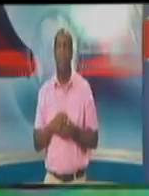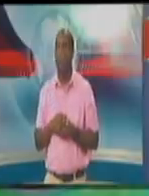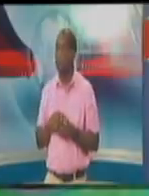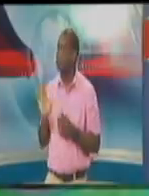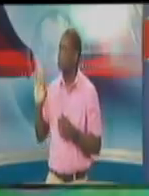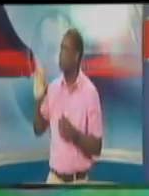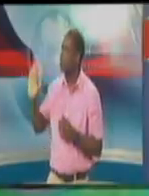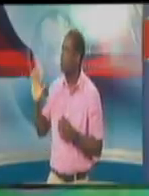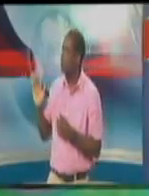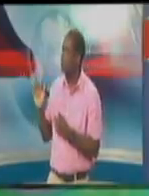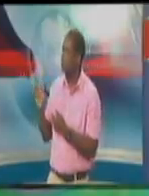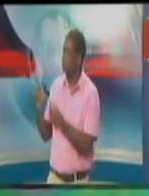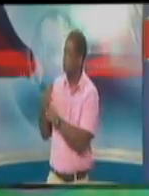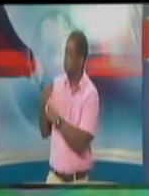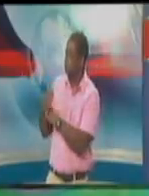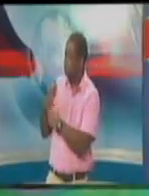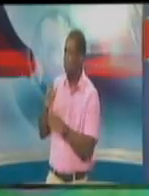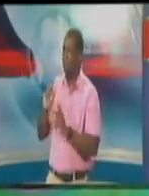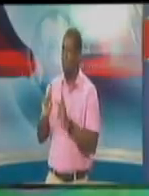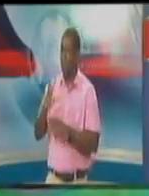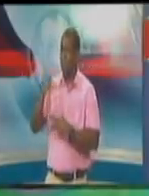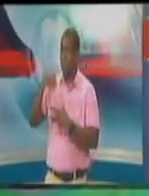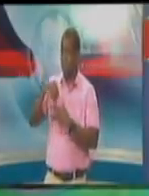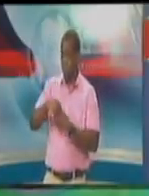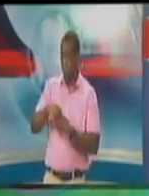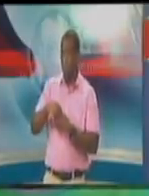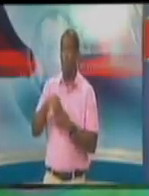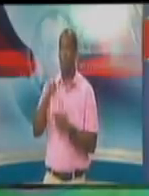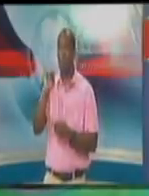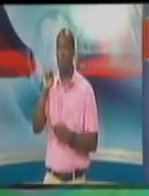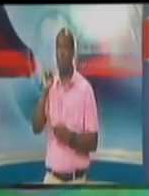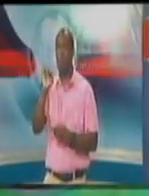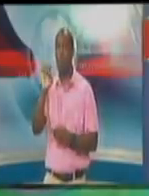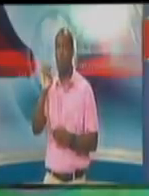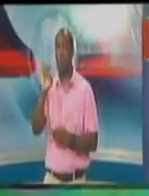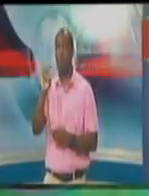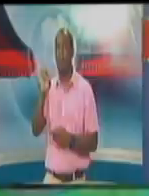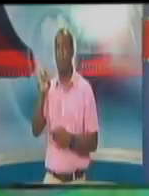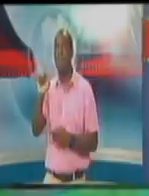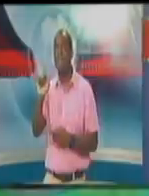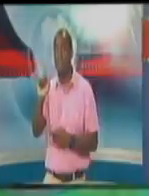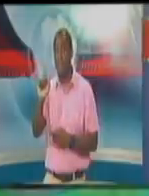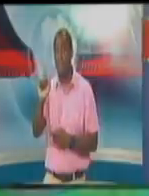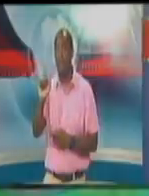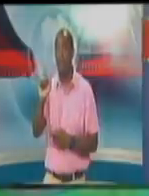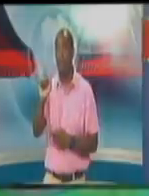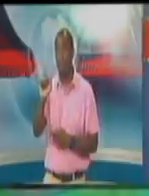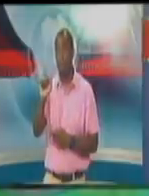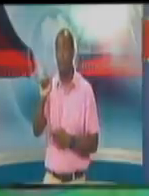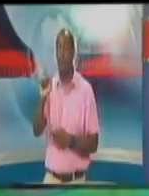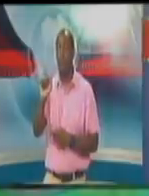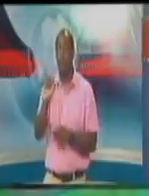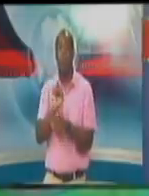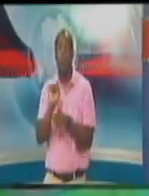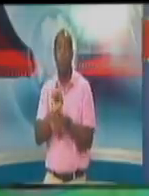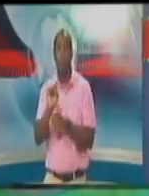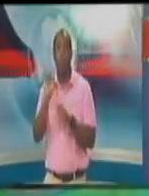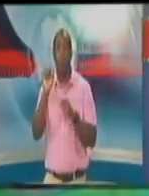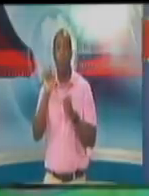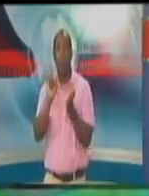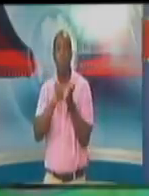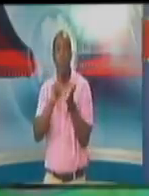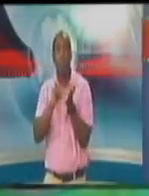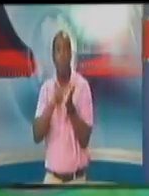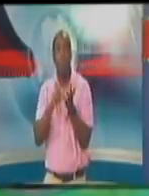who interact directly with people who suffer directly and also have their own issues to deal with. In particular, having to come up and just be around every